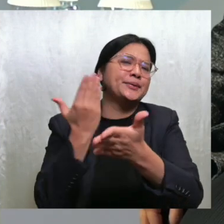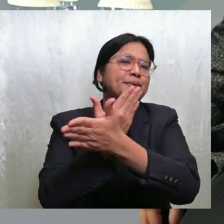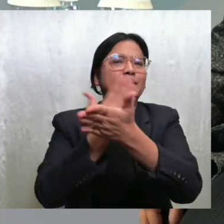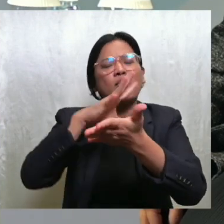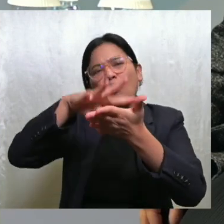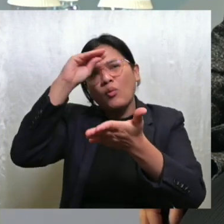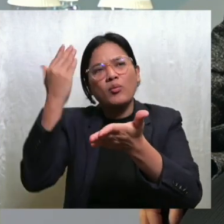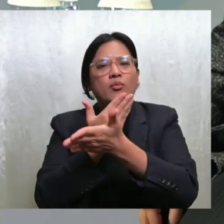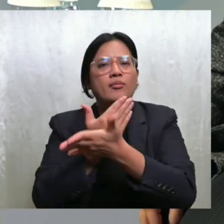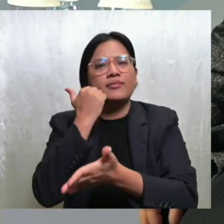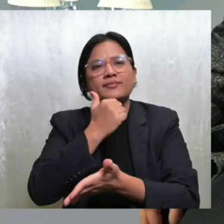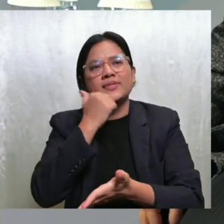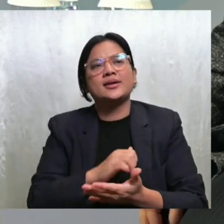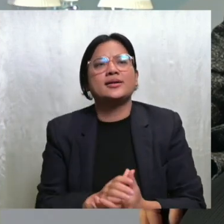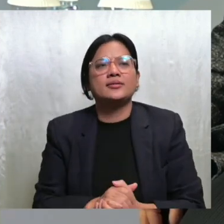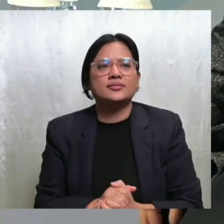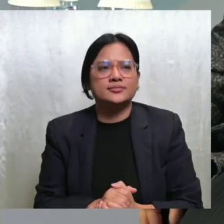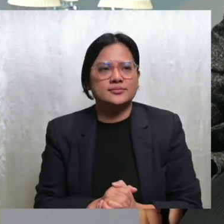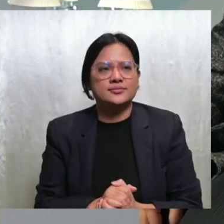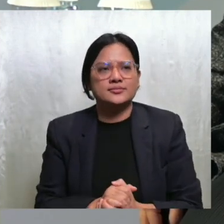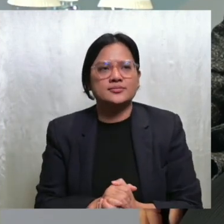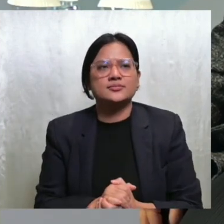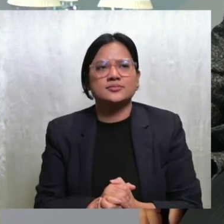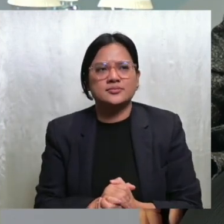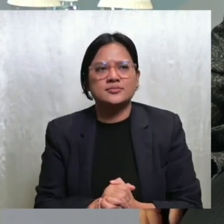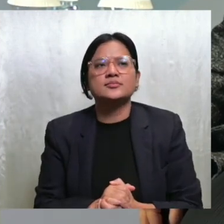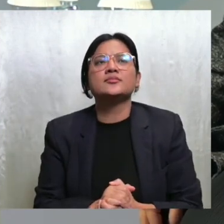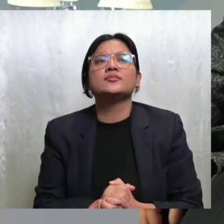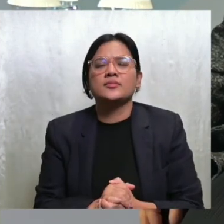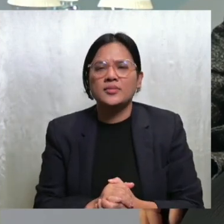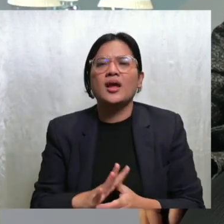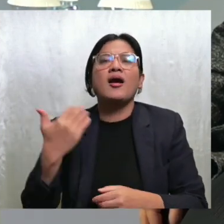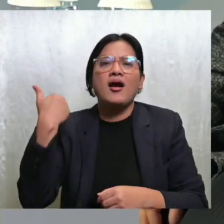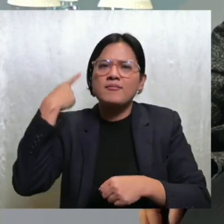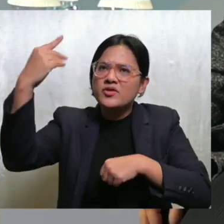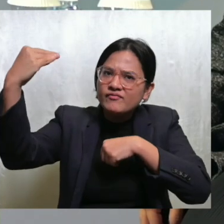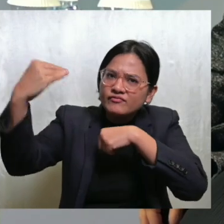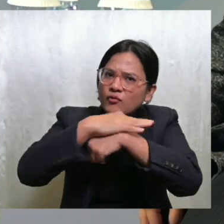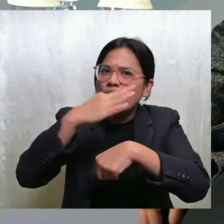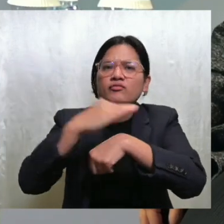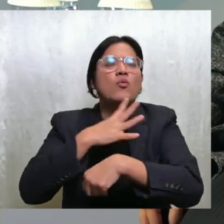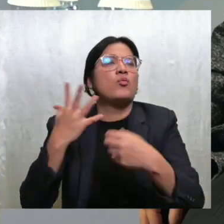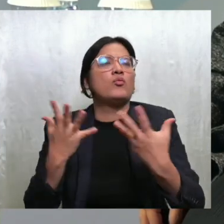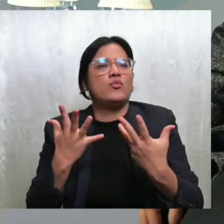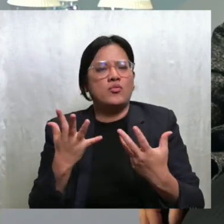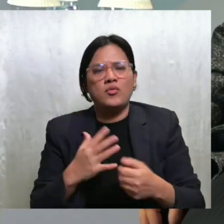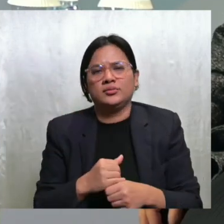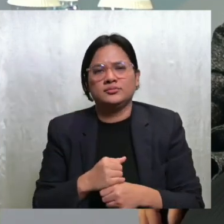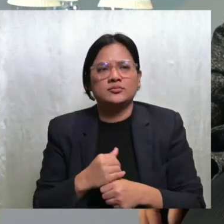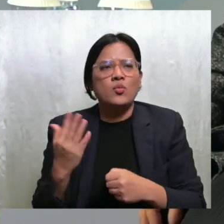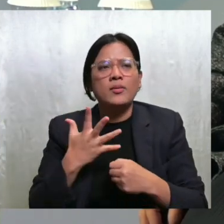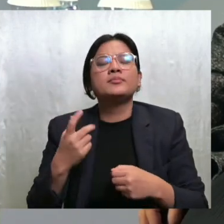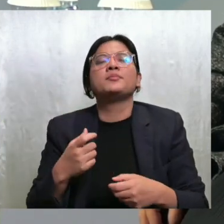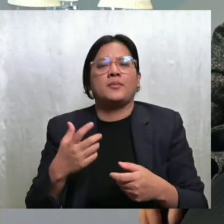job market. It actually impacts the technological advancements as well as the evolving skills requirement.